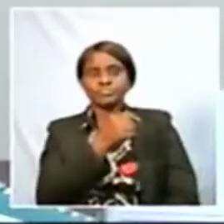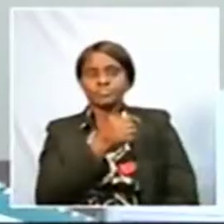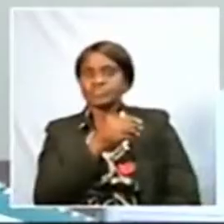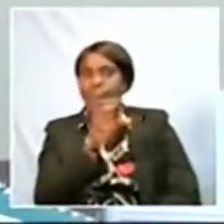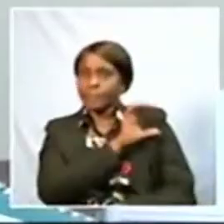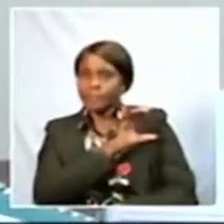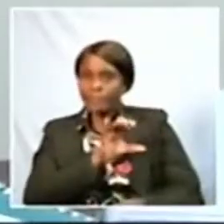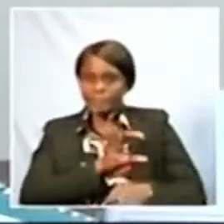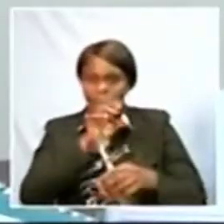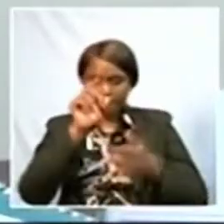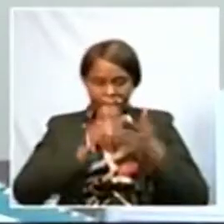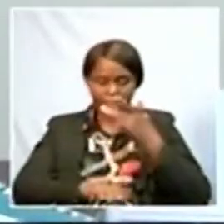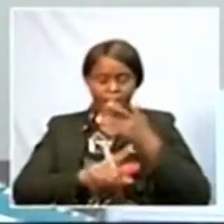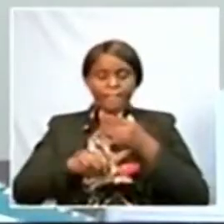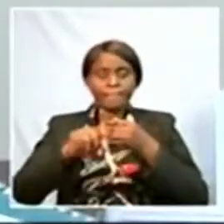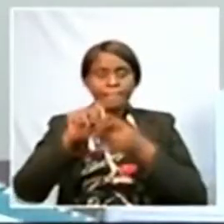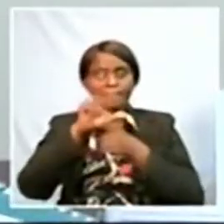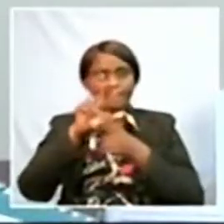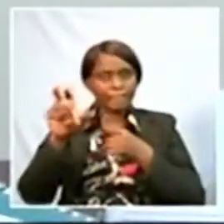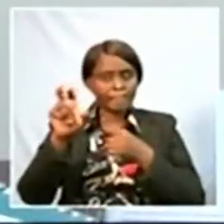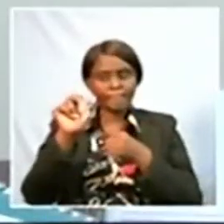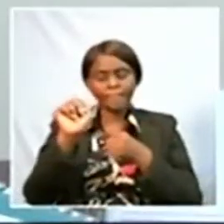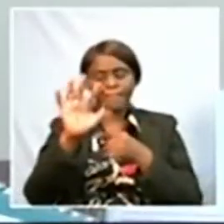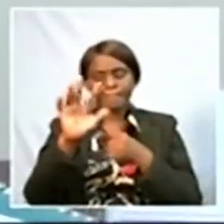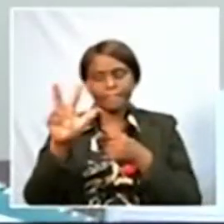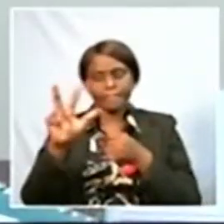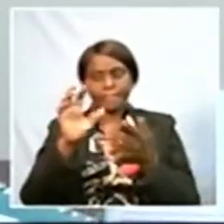at a contract amount of